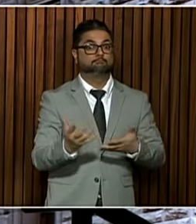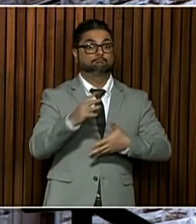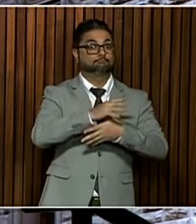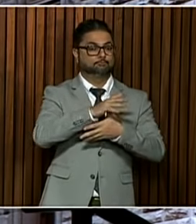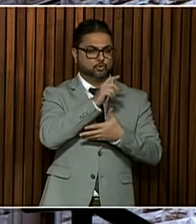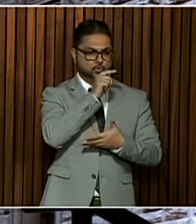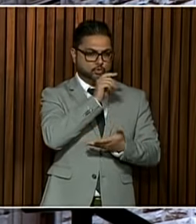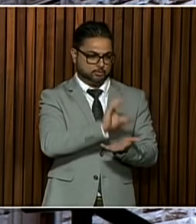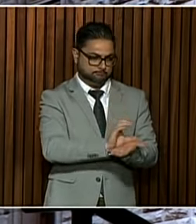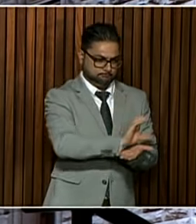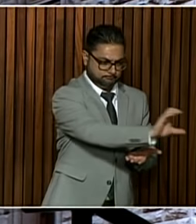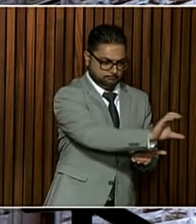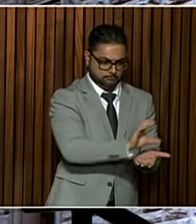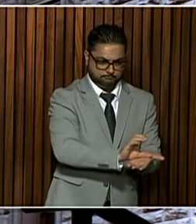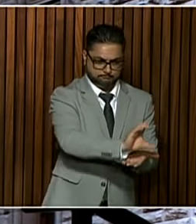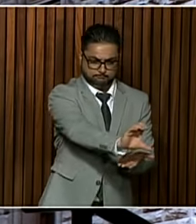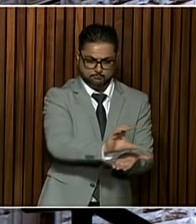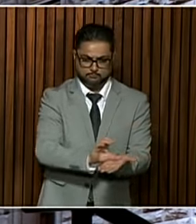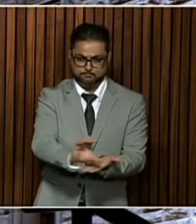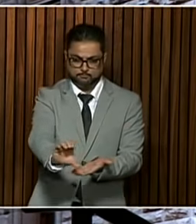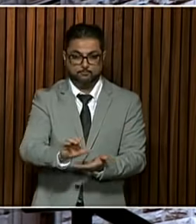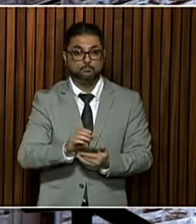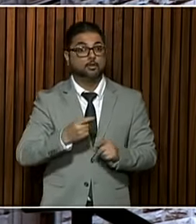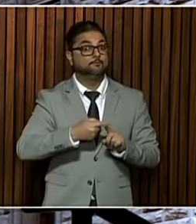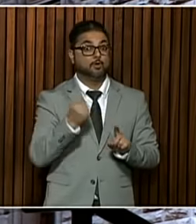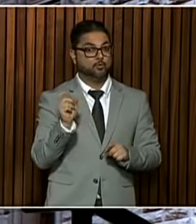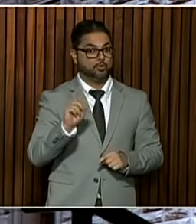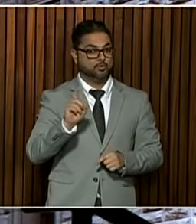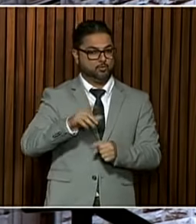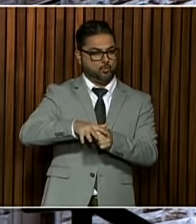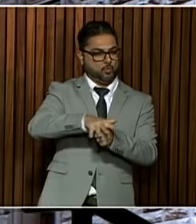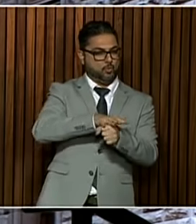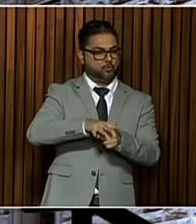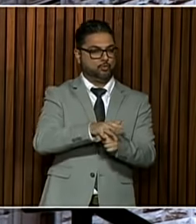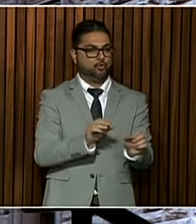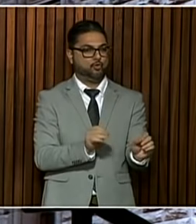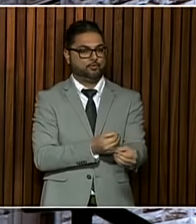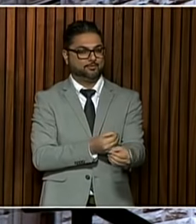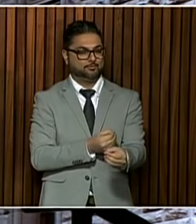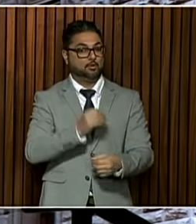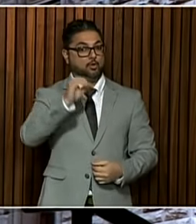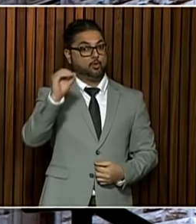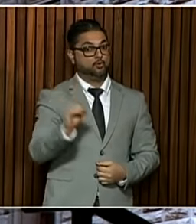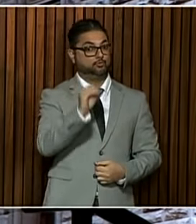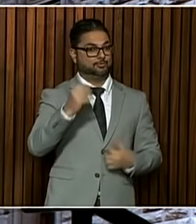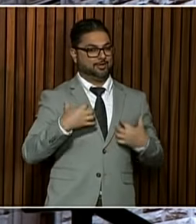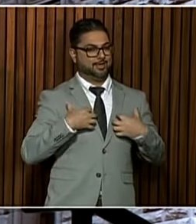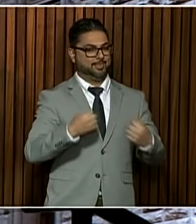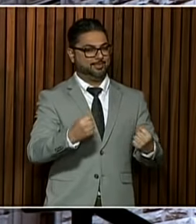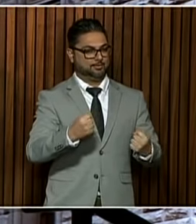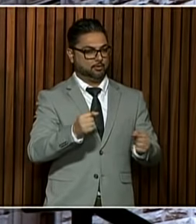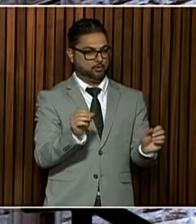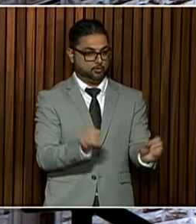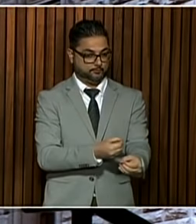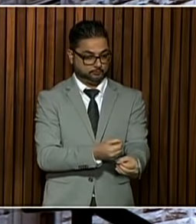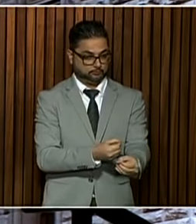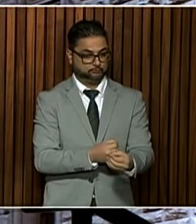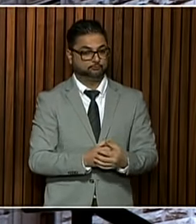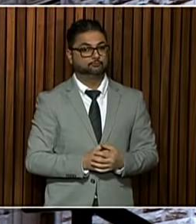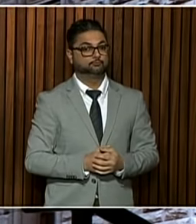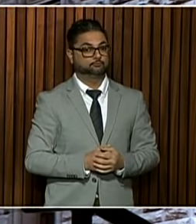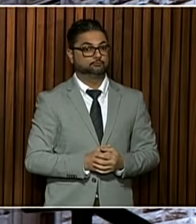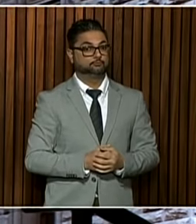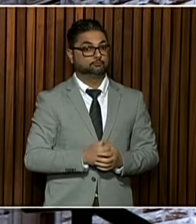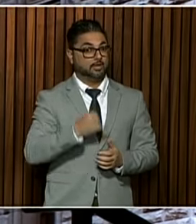regional offices of Ontario Health to ensure that when we need it and when we ramp up with any further cases than that,